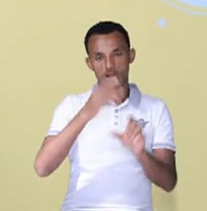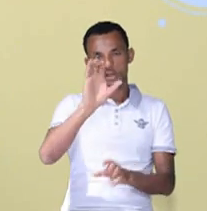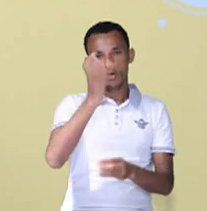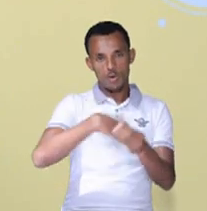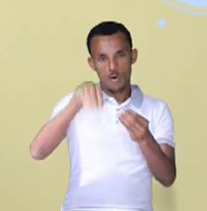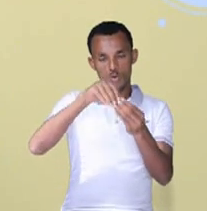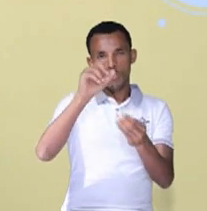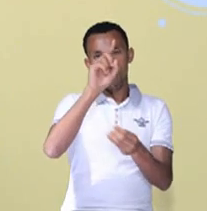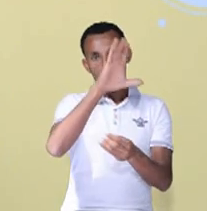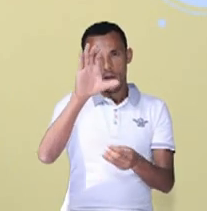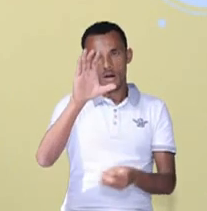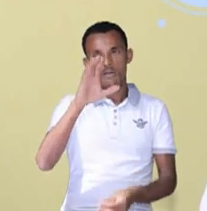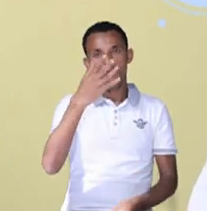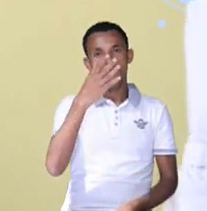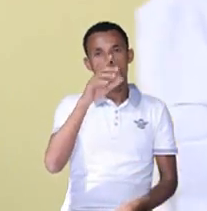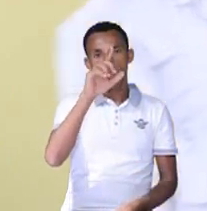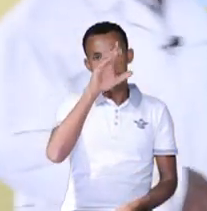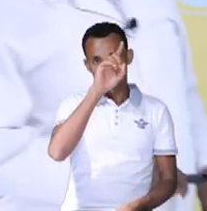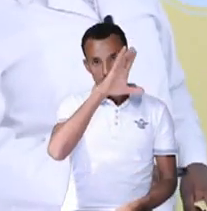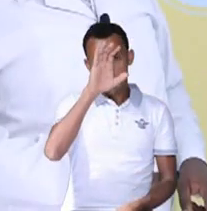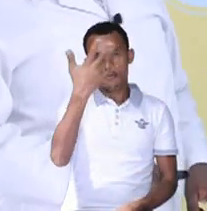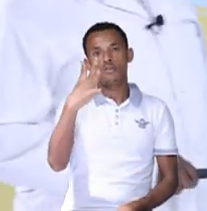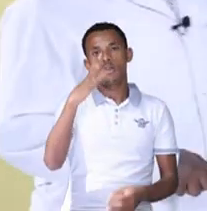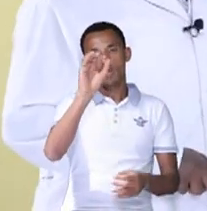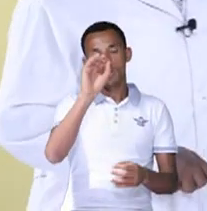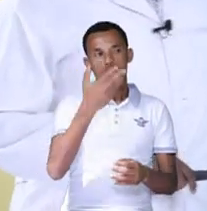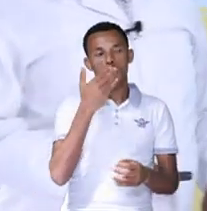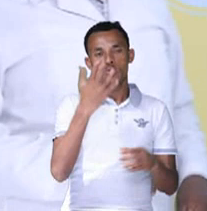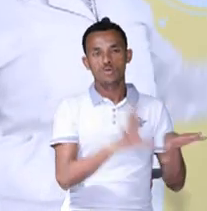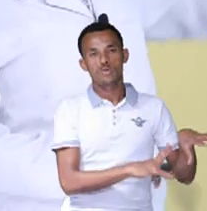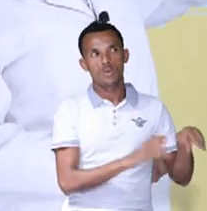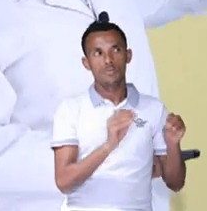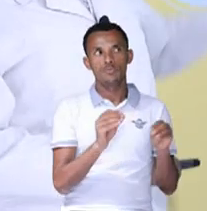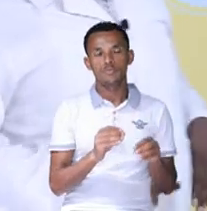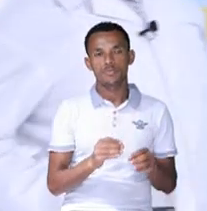also 115 degree. Give the student.